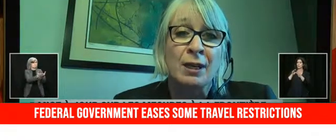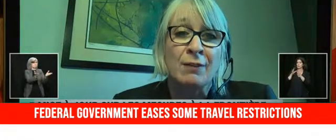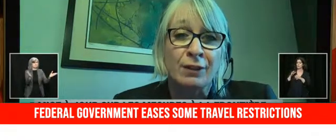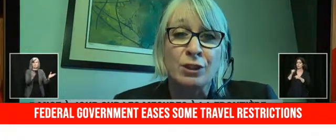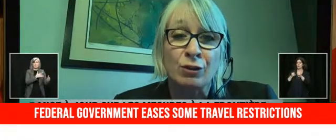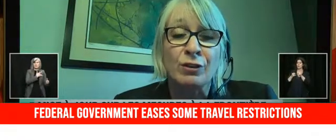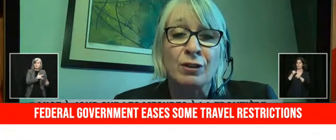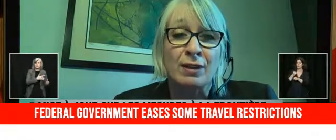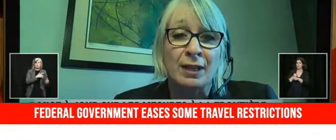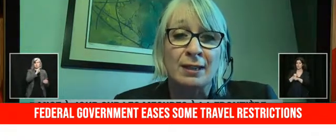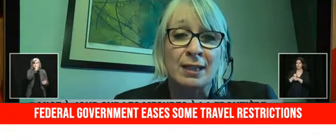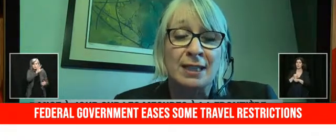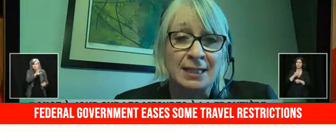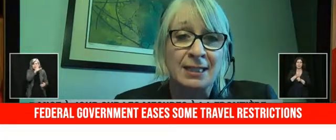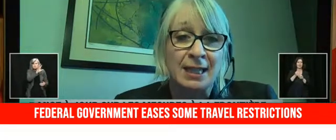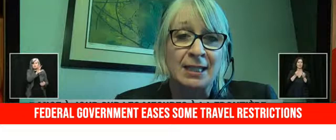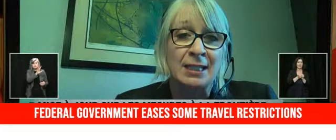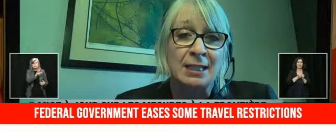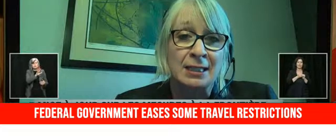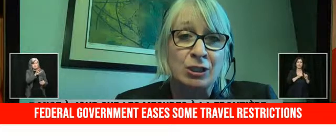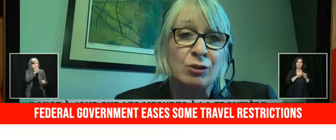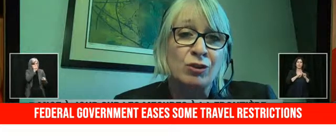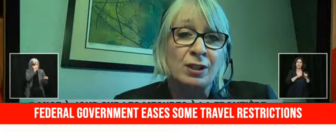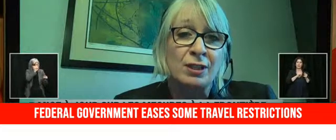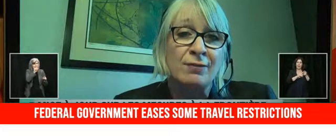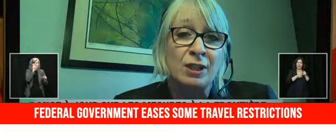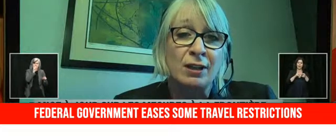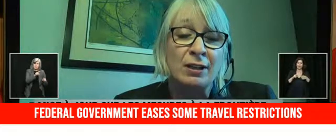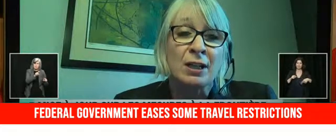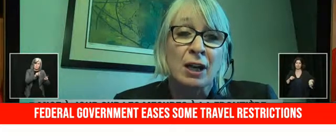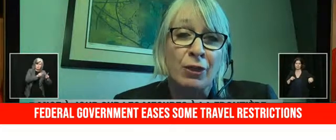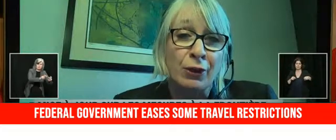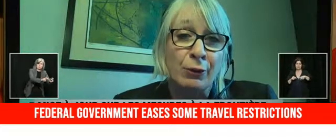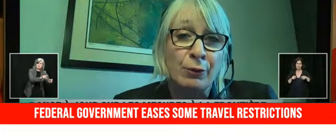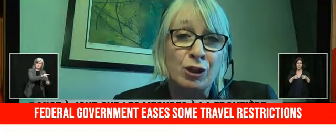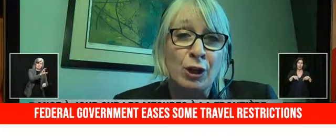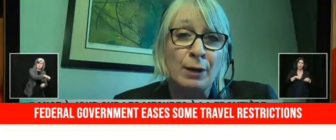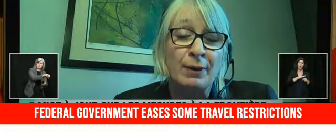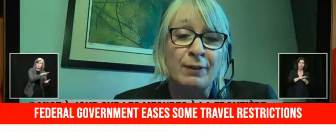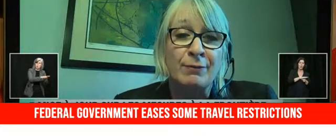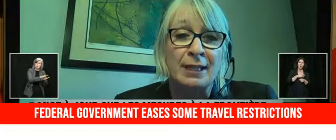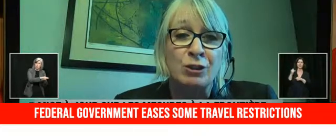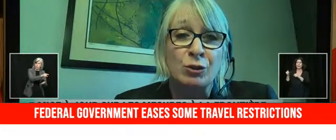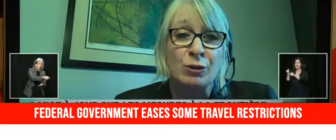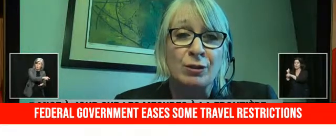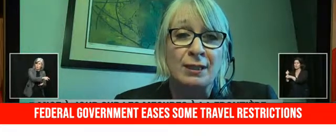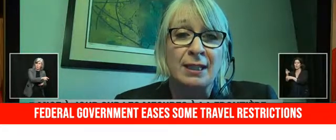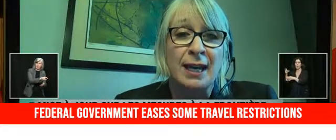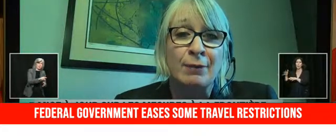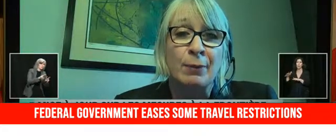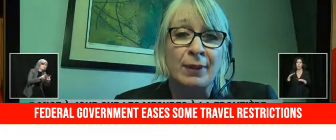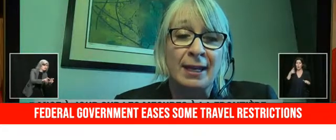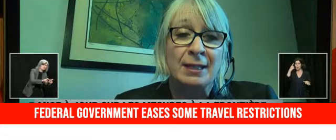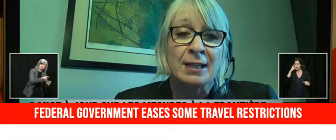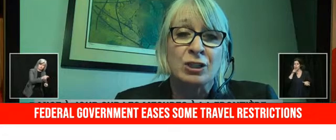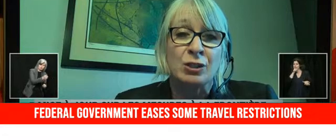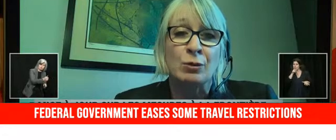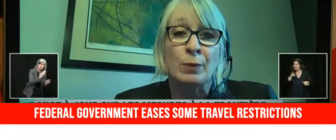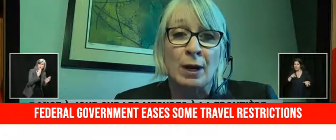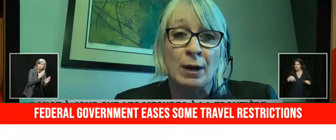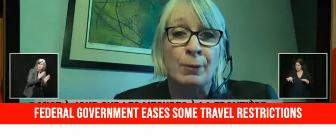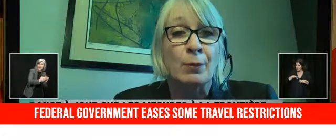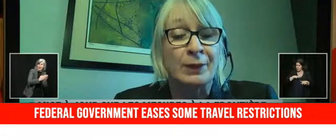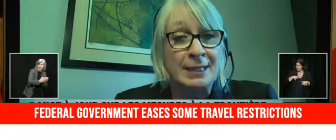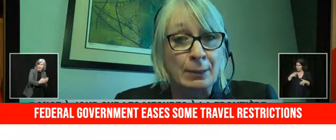to feel certain that the designated institutions have done a thorough job of making sure that they have a plan